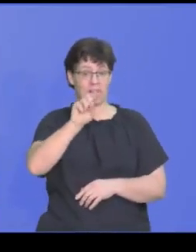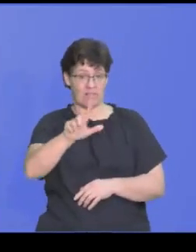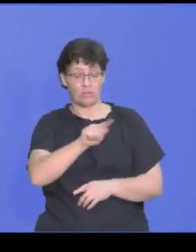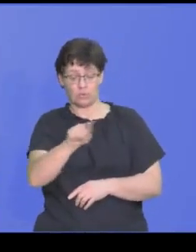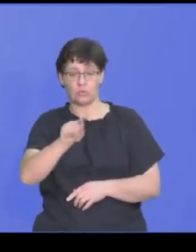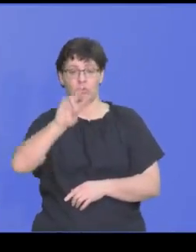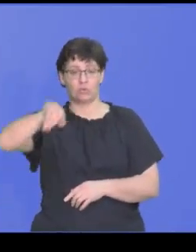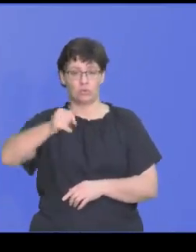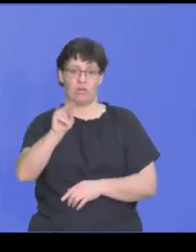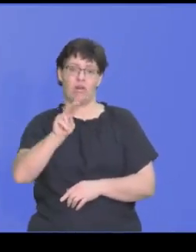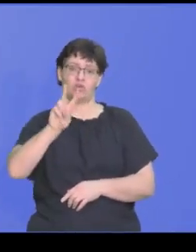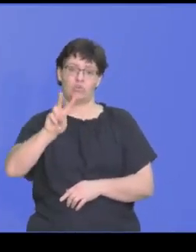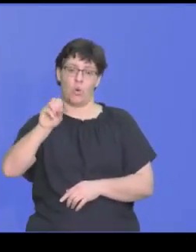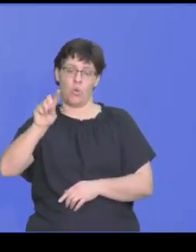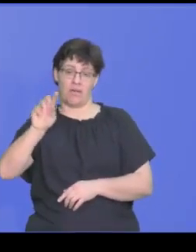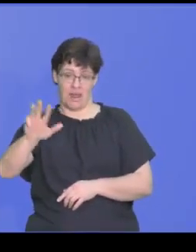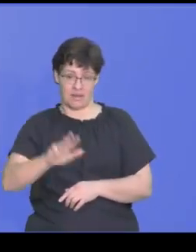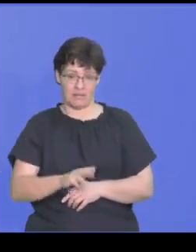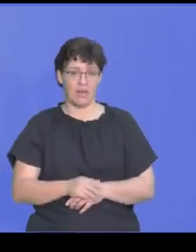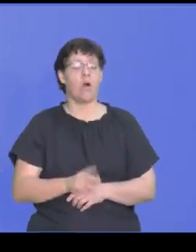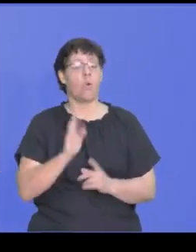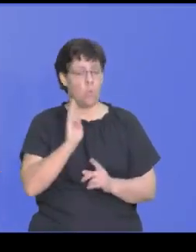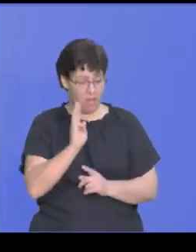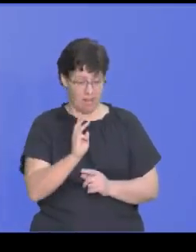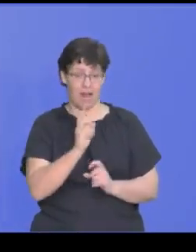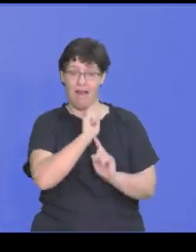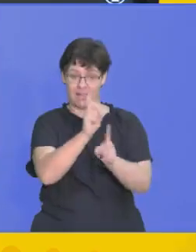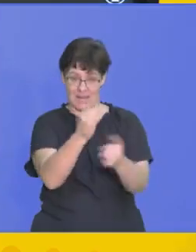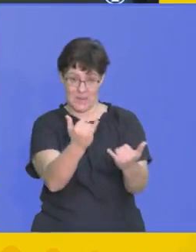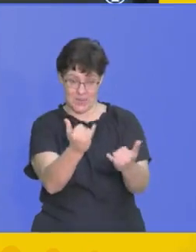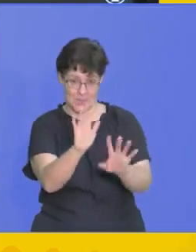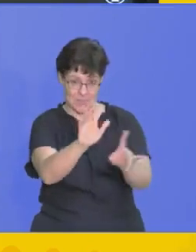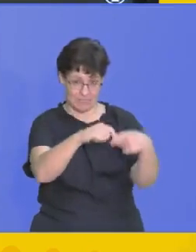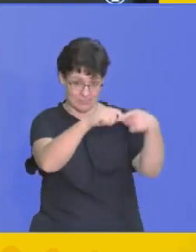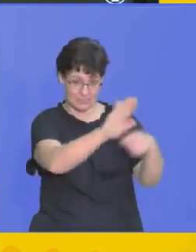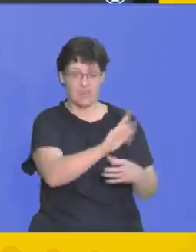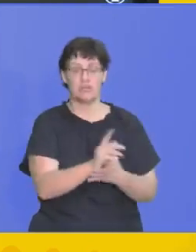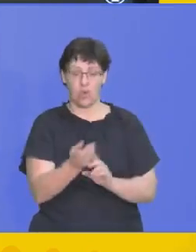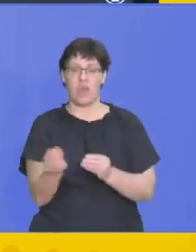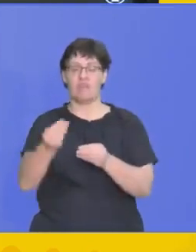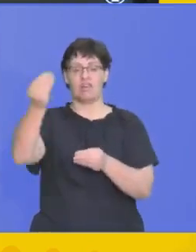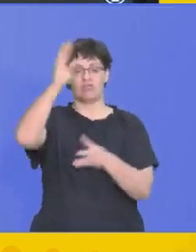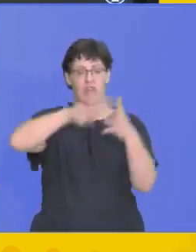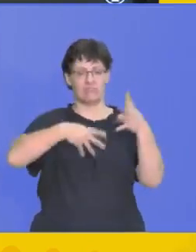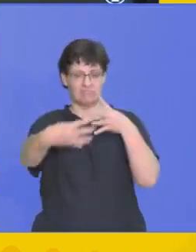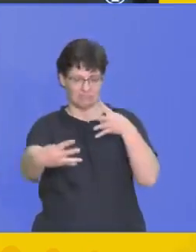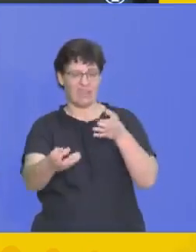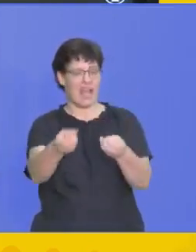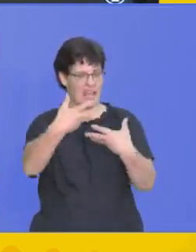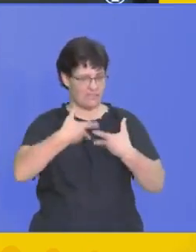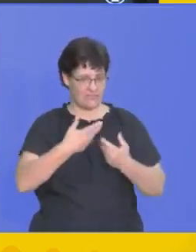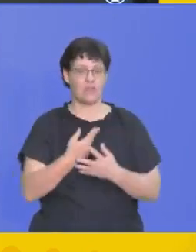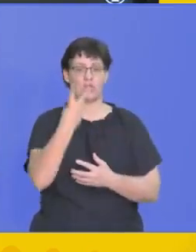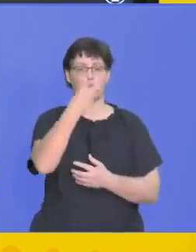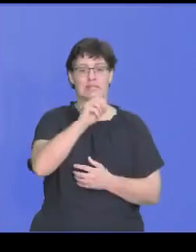June 2019. I'm going to answer that question in an absolute moment. I'm going to show you the inflation rates. This is the table that they gave you.